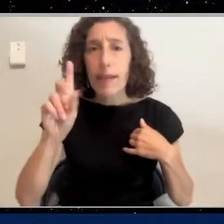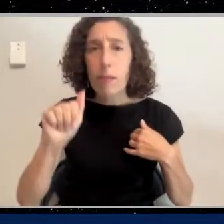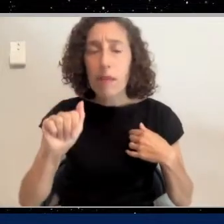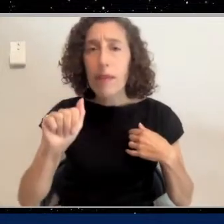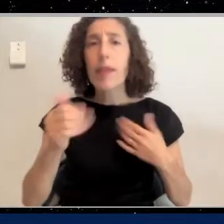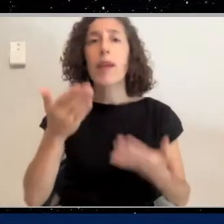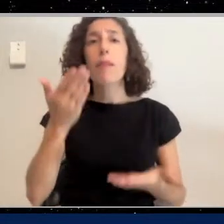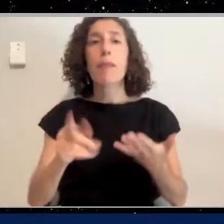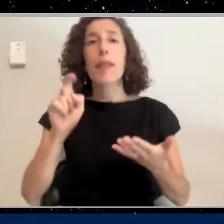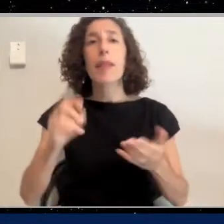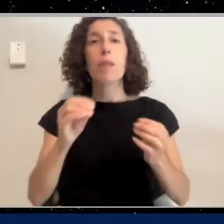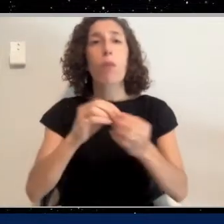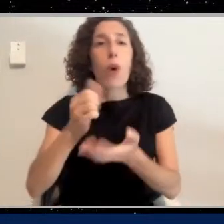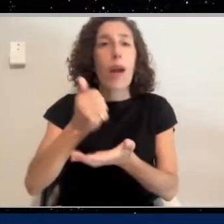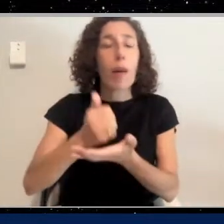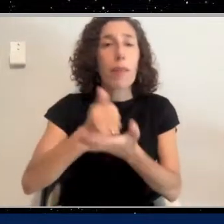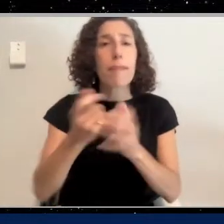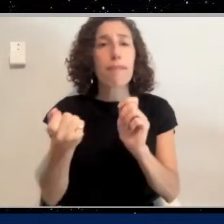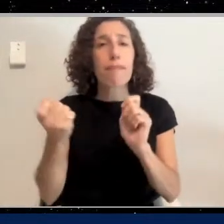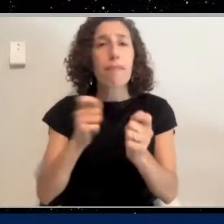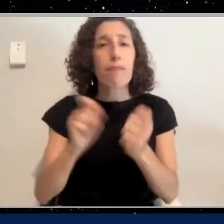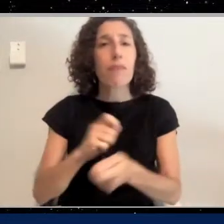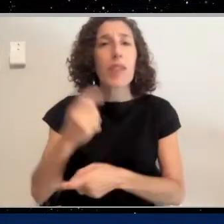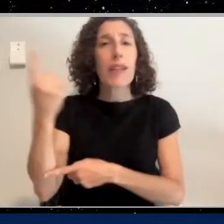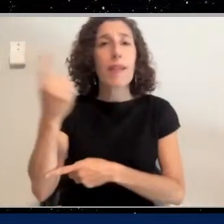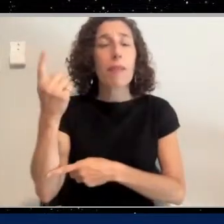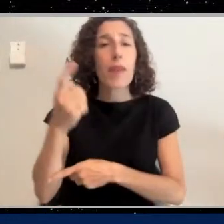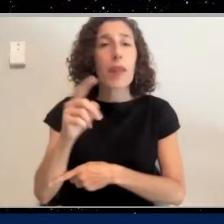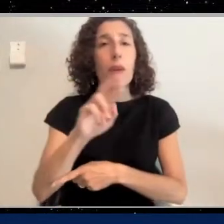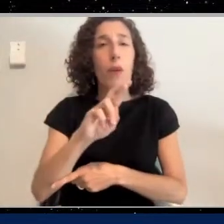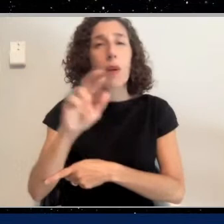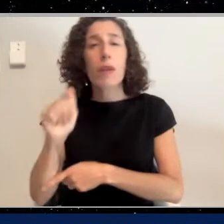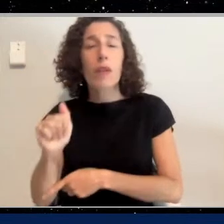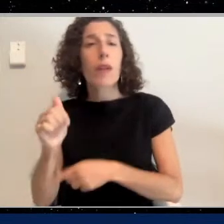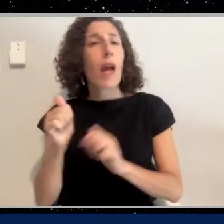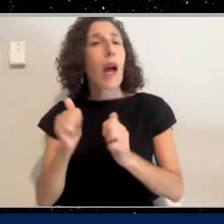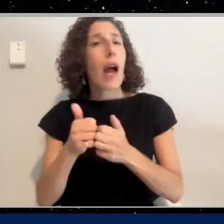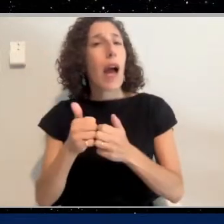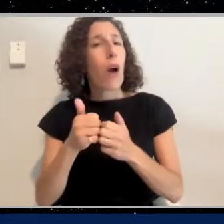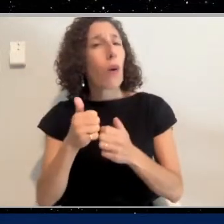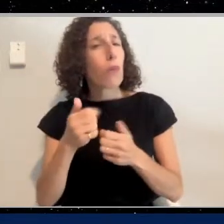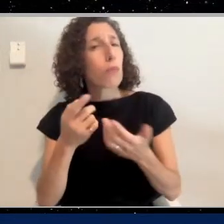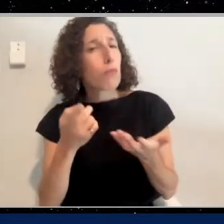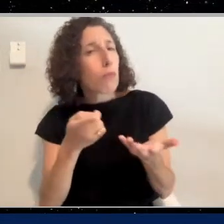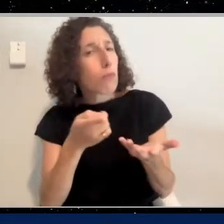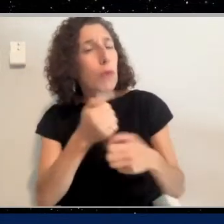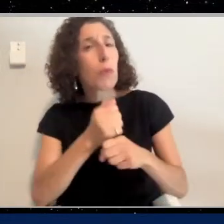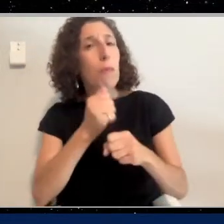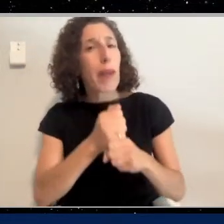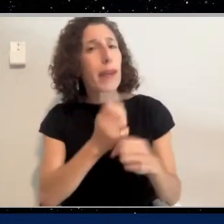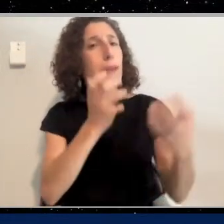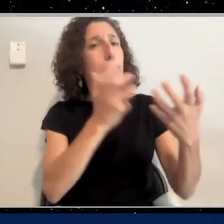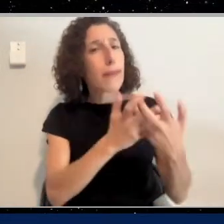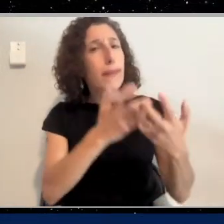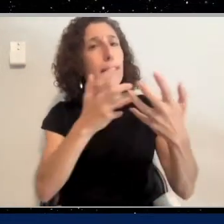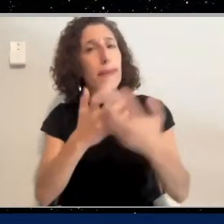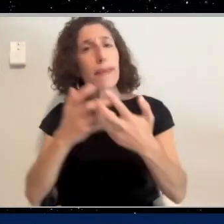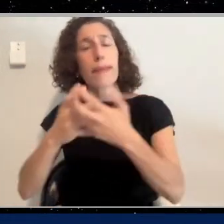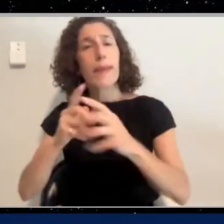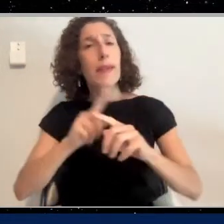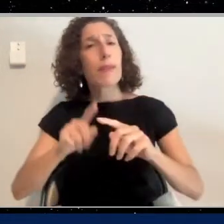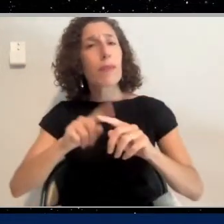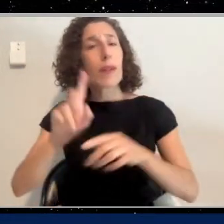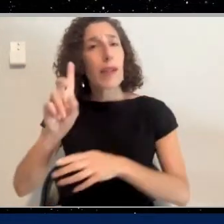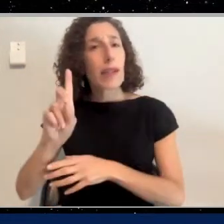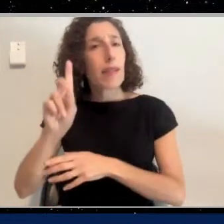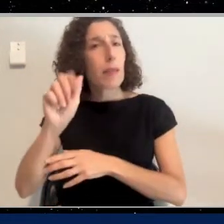in that way. So tell us a little bit about how Intrepid makes all the history, all the artifacts, all the content at the museum